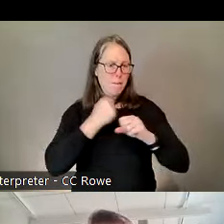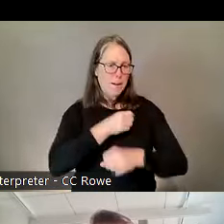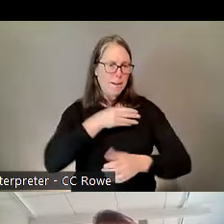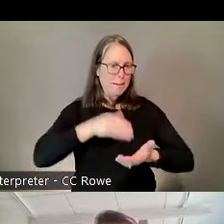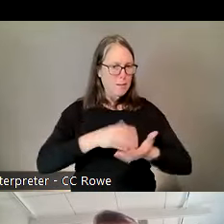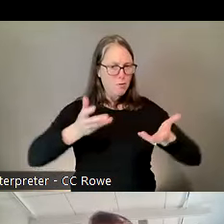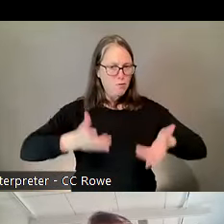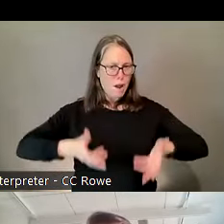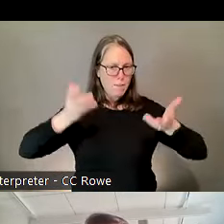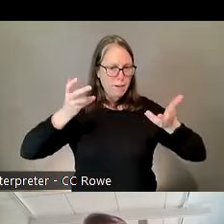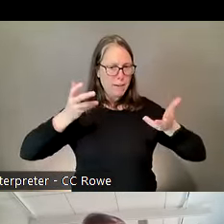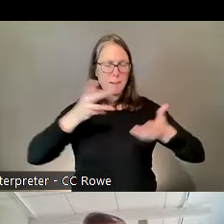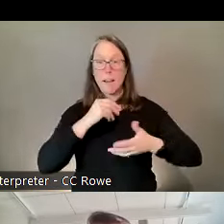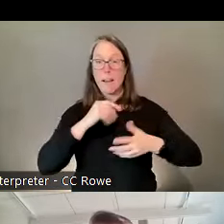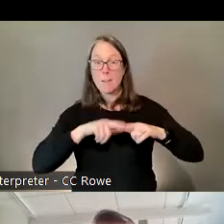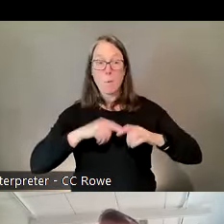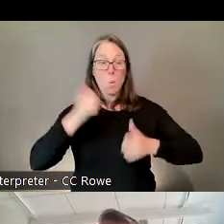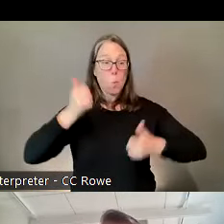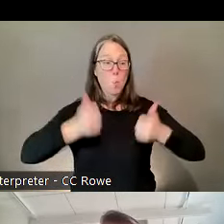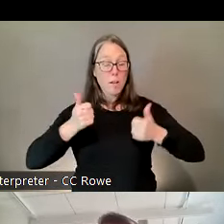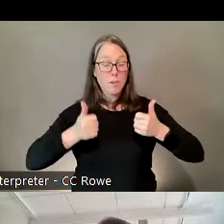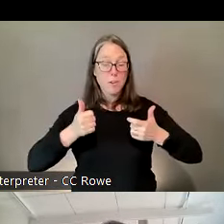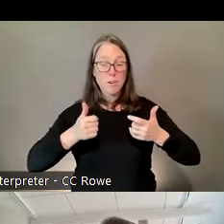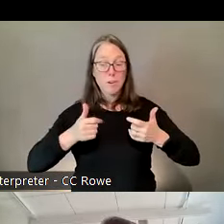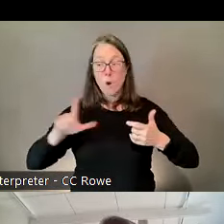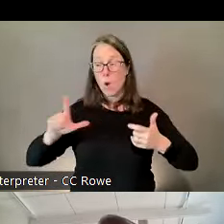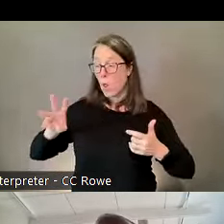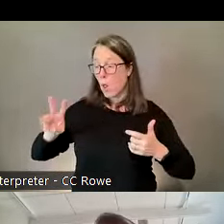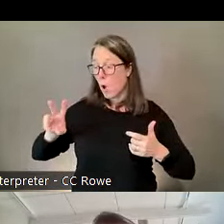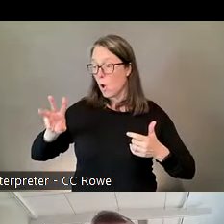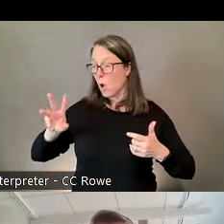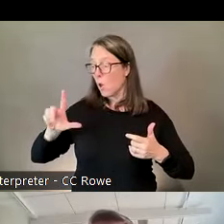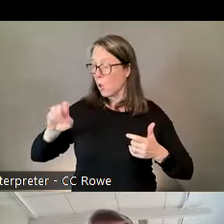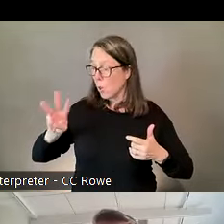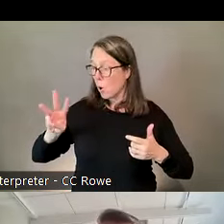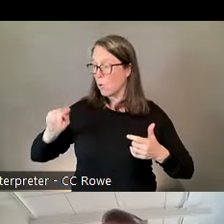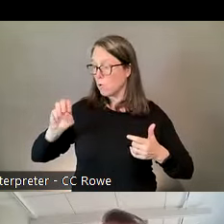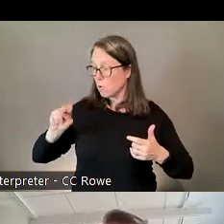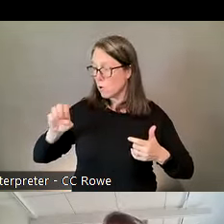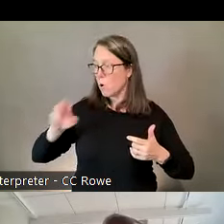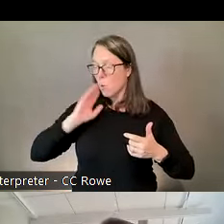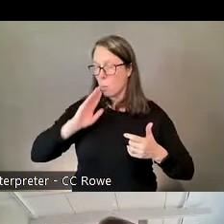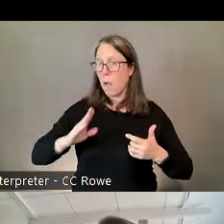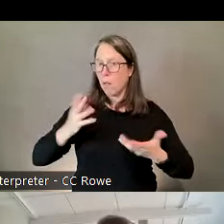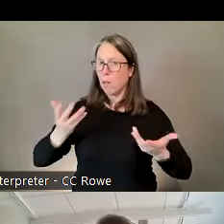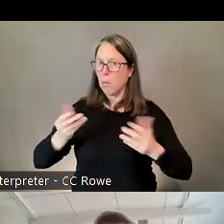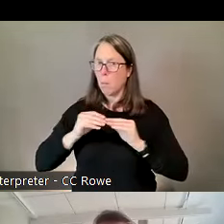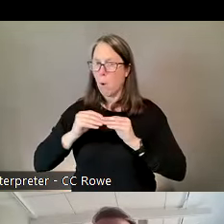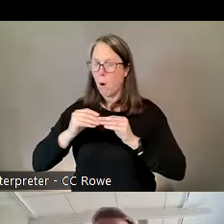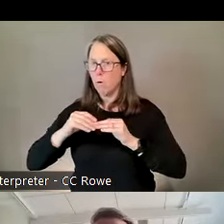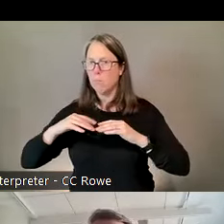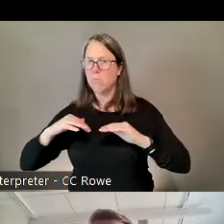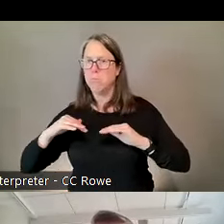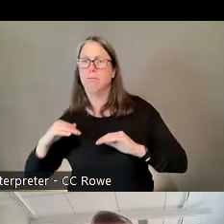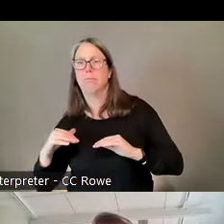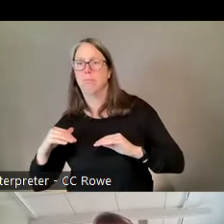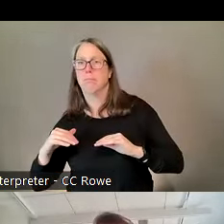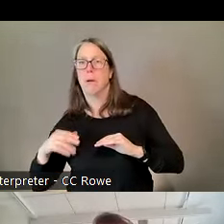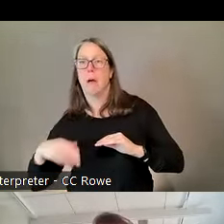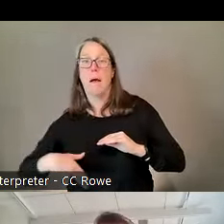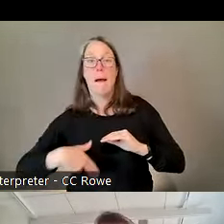extent. And depending on which side you go, so our low tone kids are going to be a bit more susceptible to that gravity and be pulling down. Our high